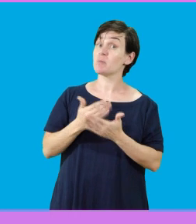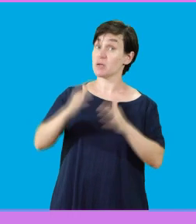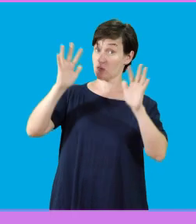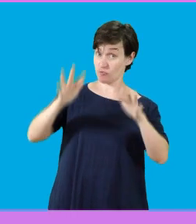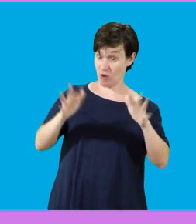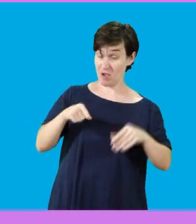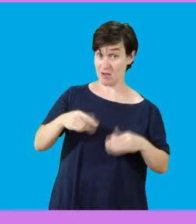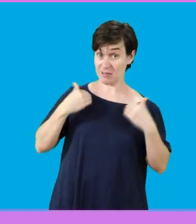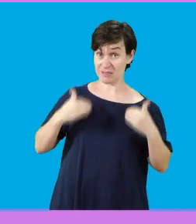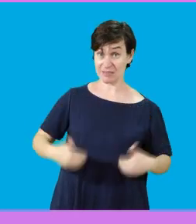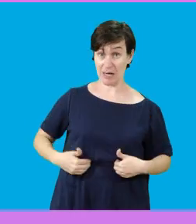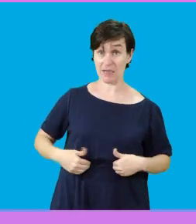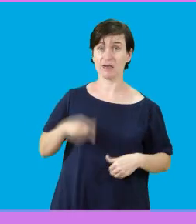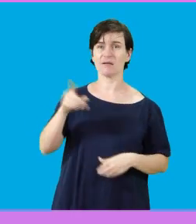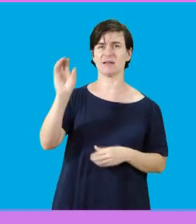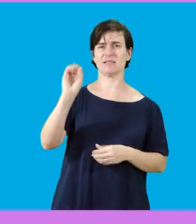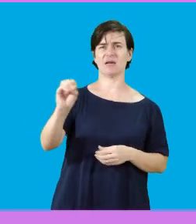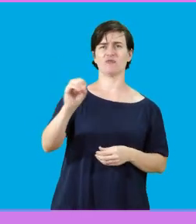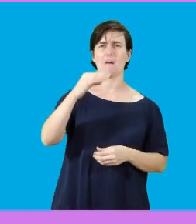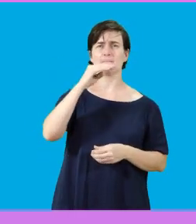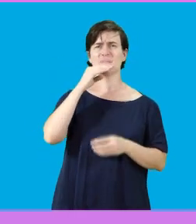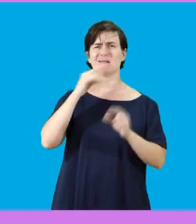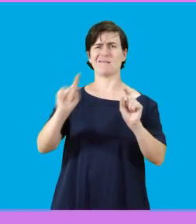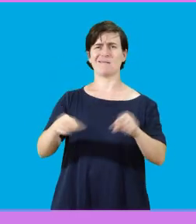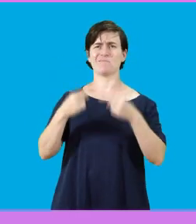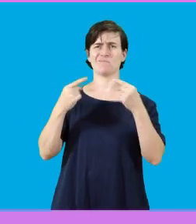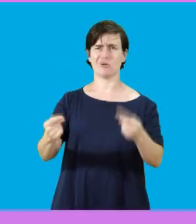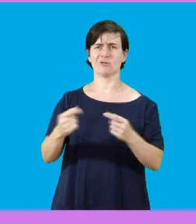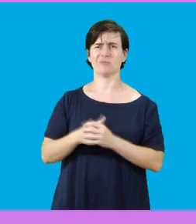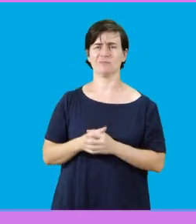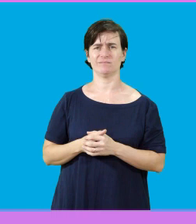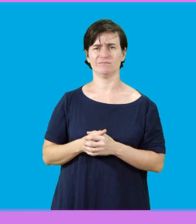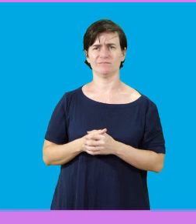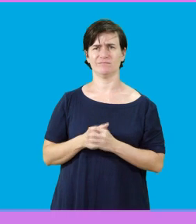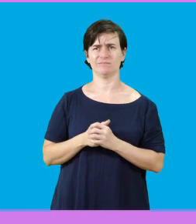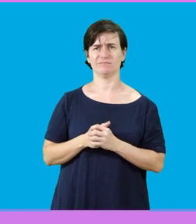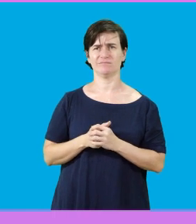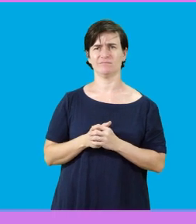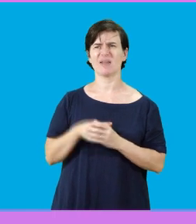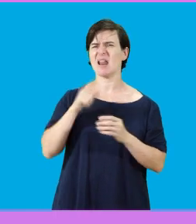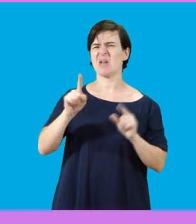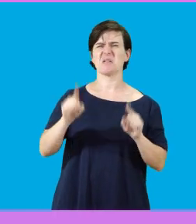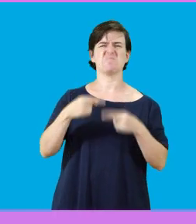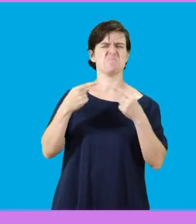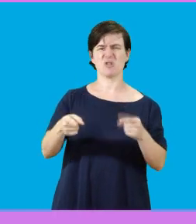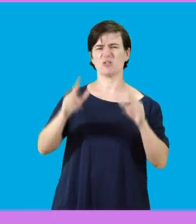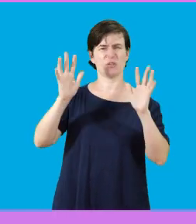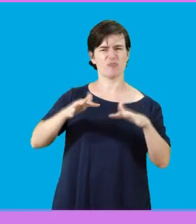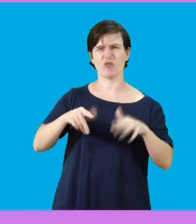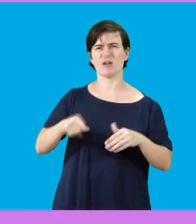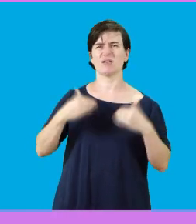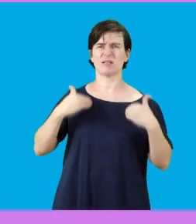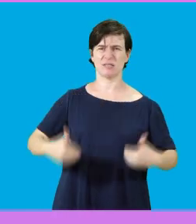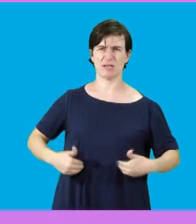probability that it will rain on a Sunday? It's 0, so which is impossible. They say it in words. So it means it is impossible that it will rain on